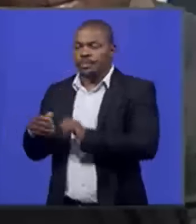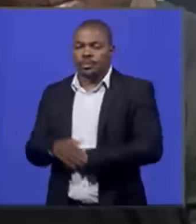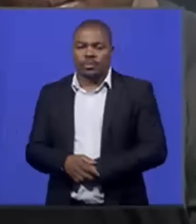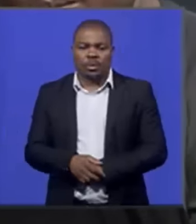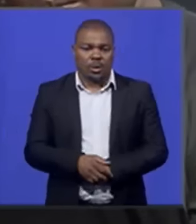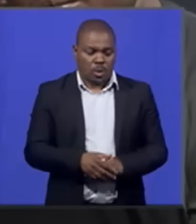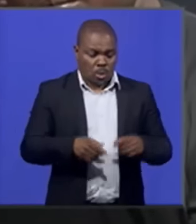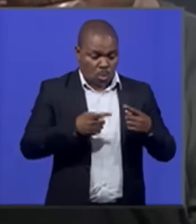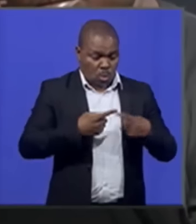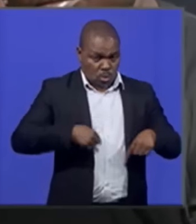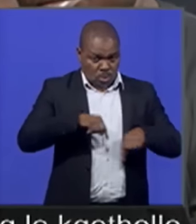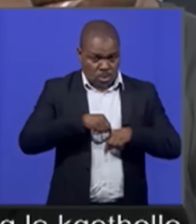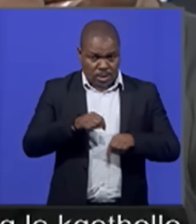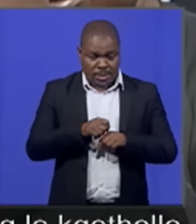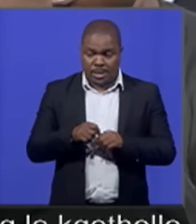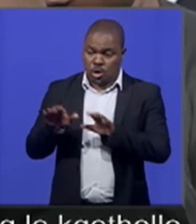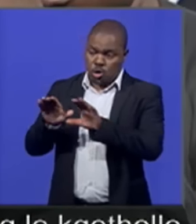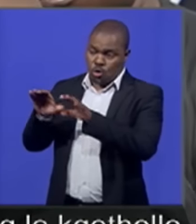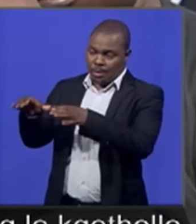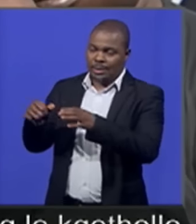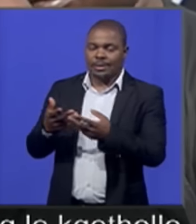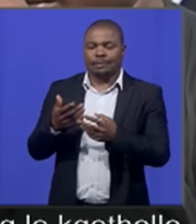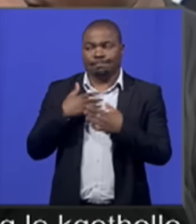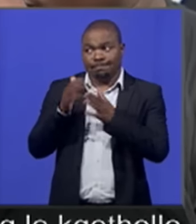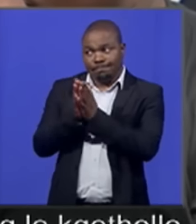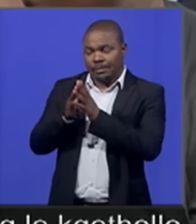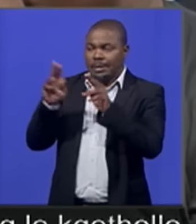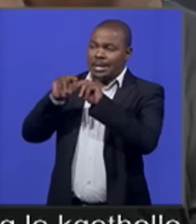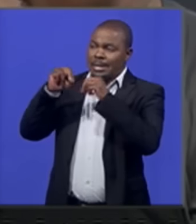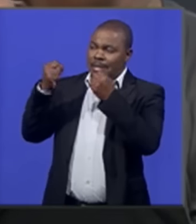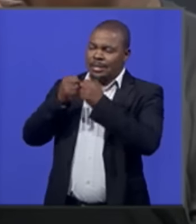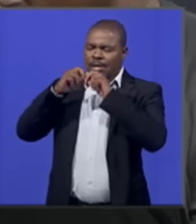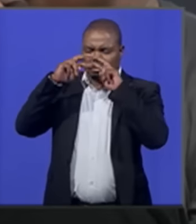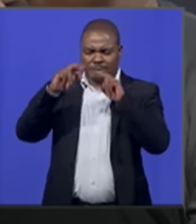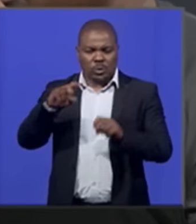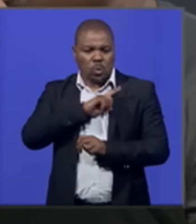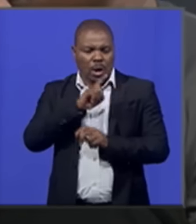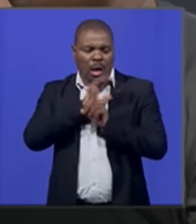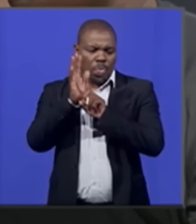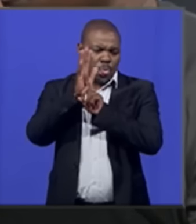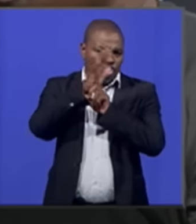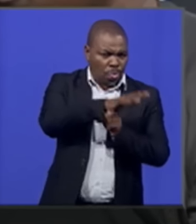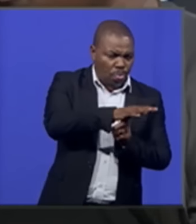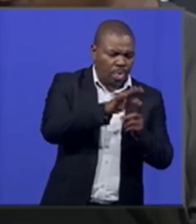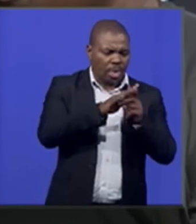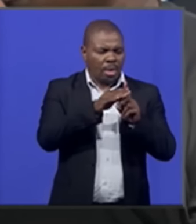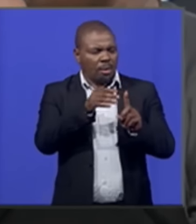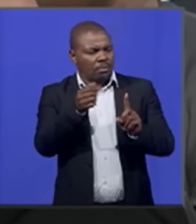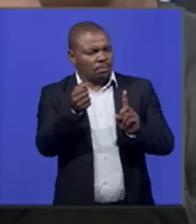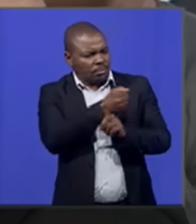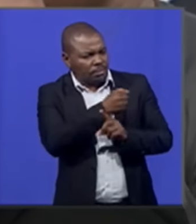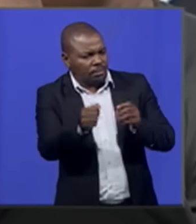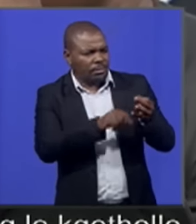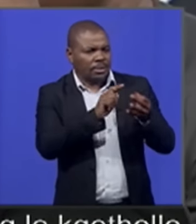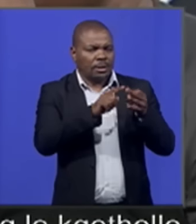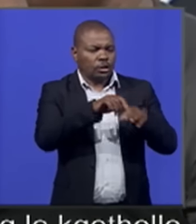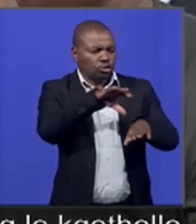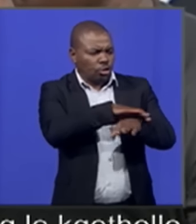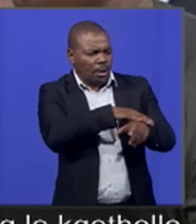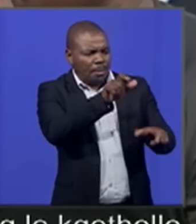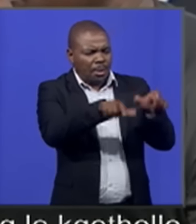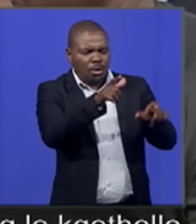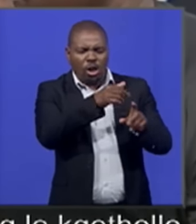the Commission to initiate a national investigation into cases of discrimination, harassment, and violence against Batsonga